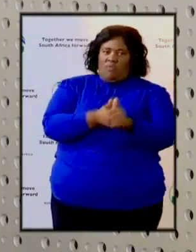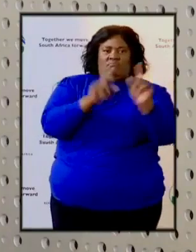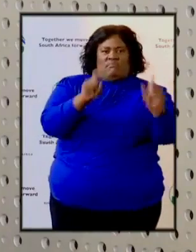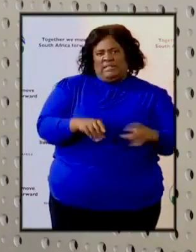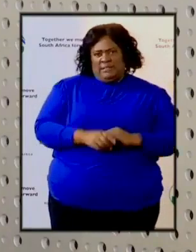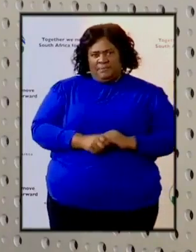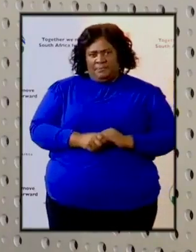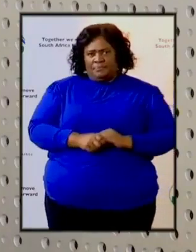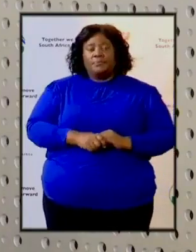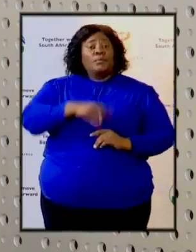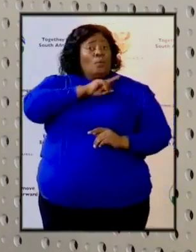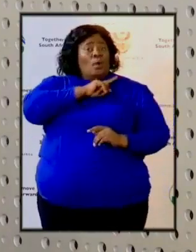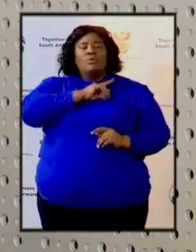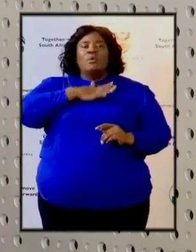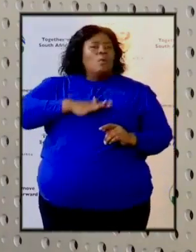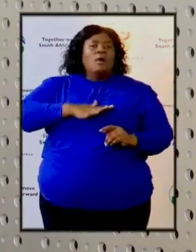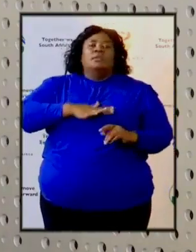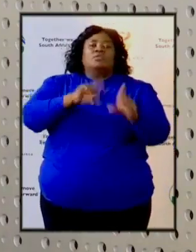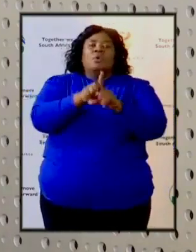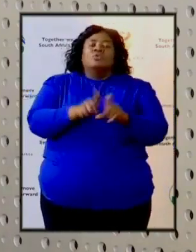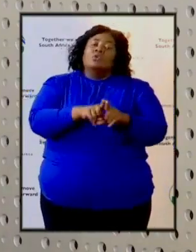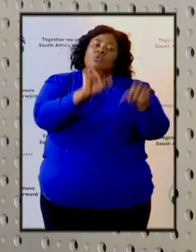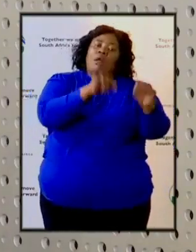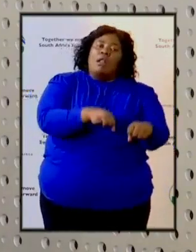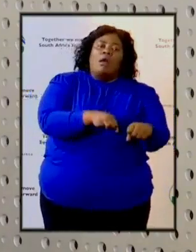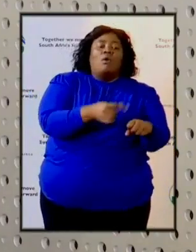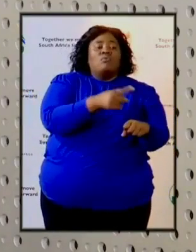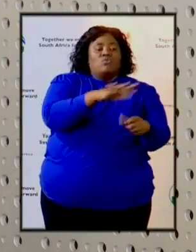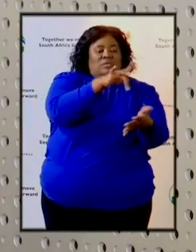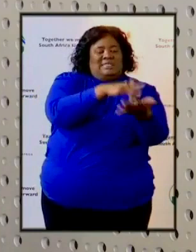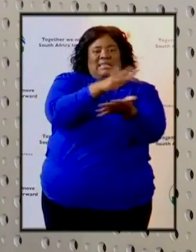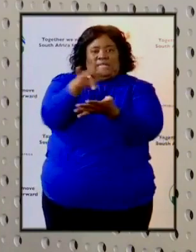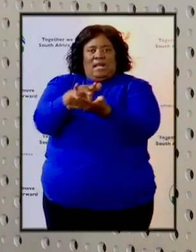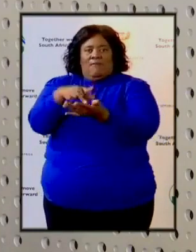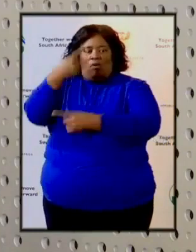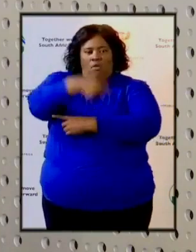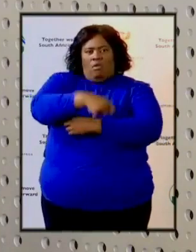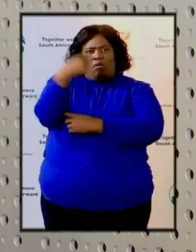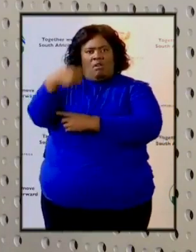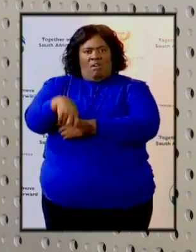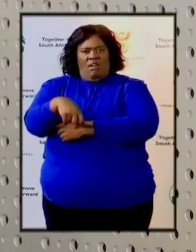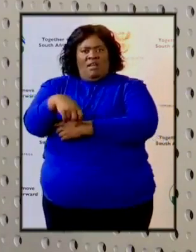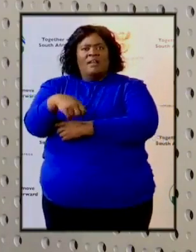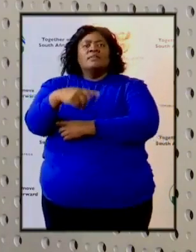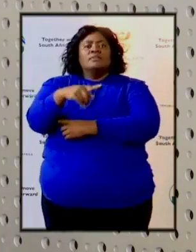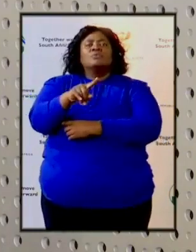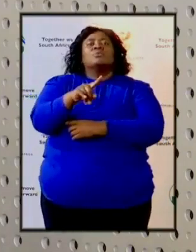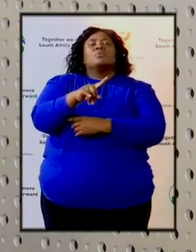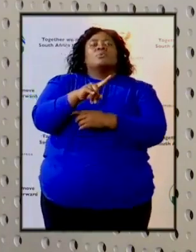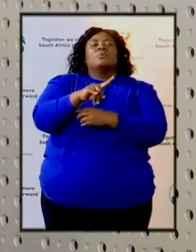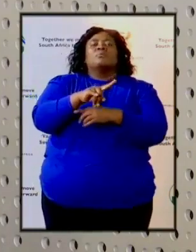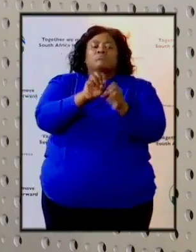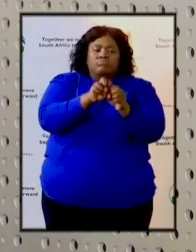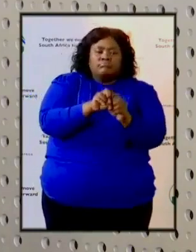observed so that we do not also allow those centers of auctions to become epicenters for